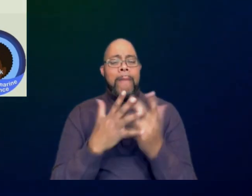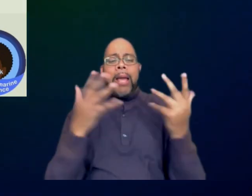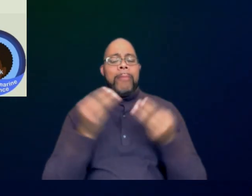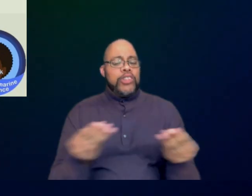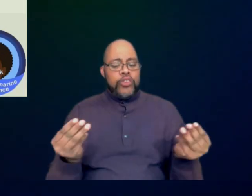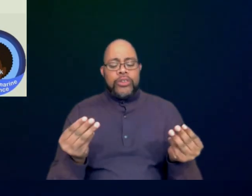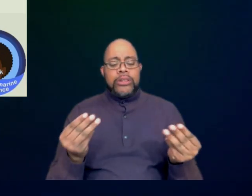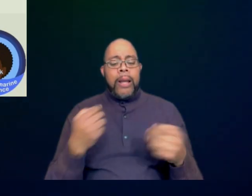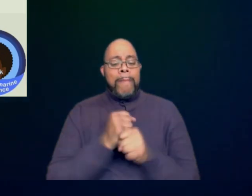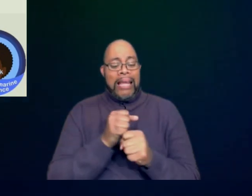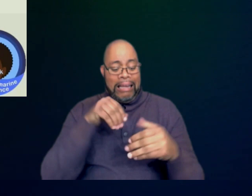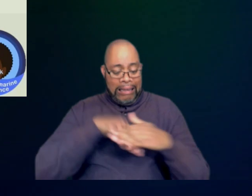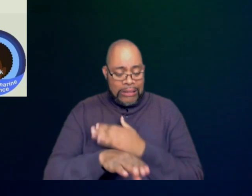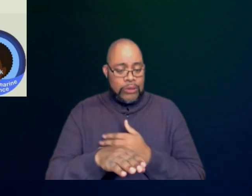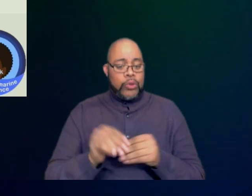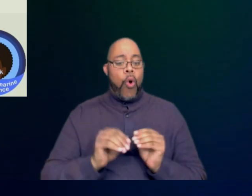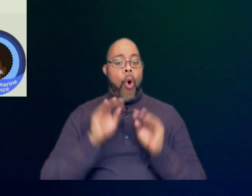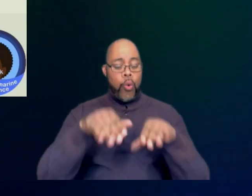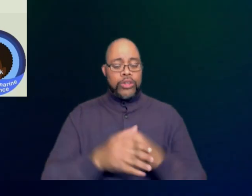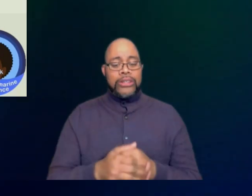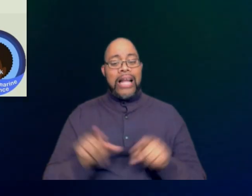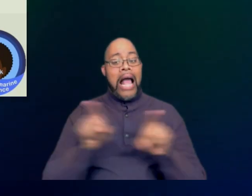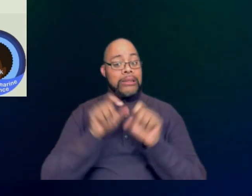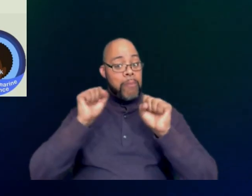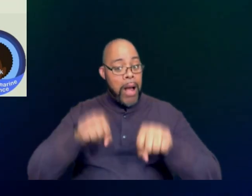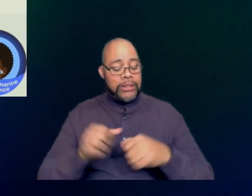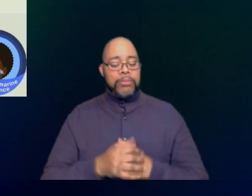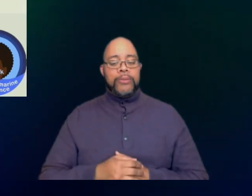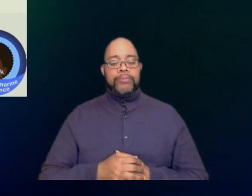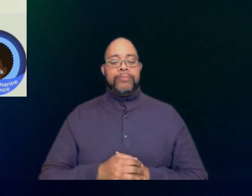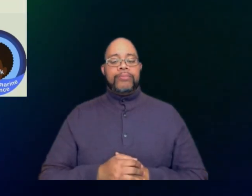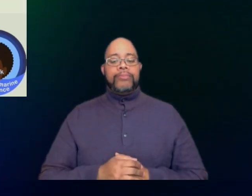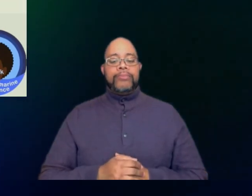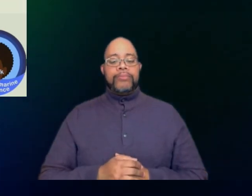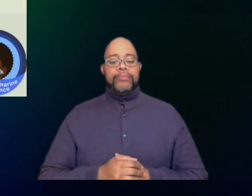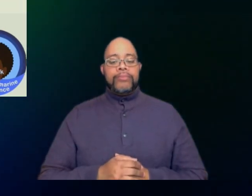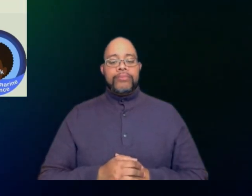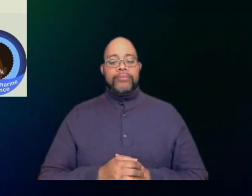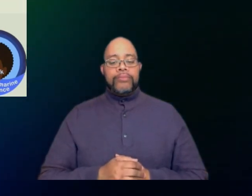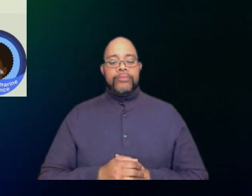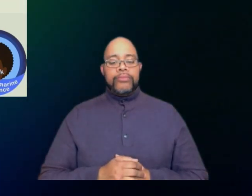as many materials making its way into the ocean as possible.